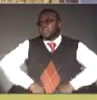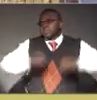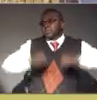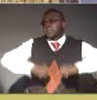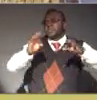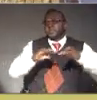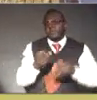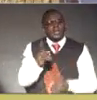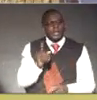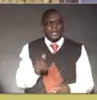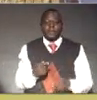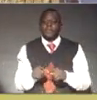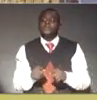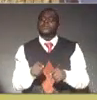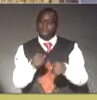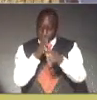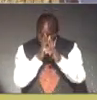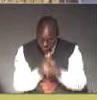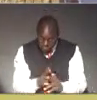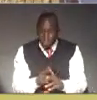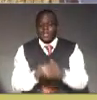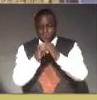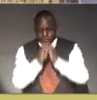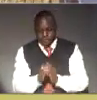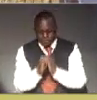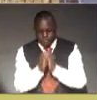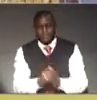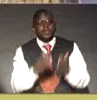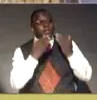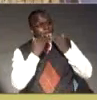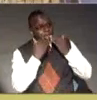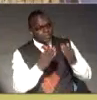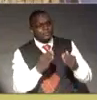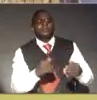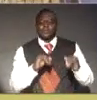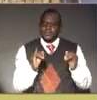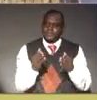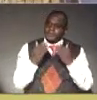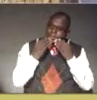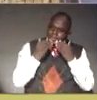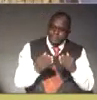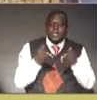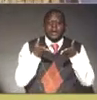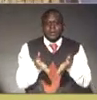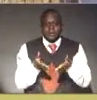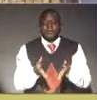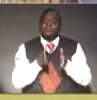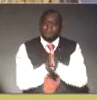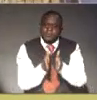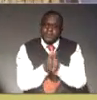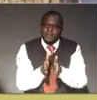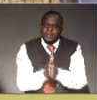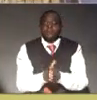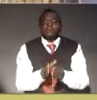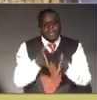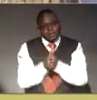family, but it's all about humility. Thank you so much for having been part of this news, and we thank you for this explanation,